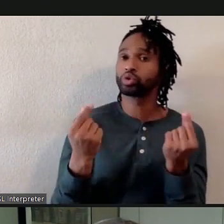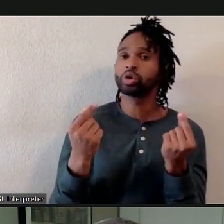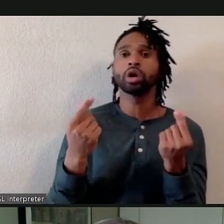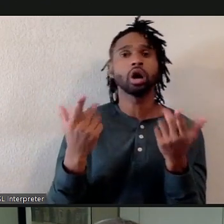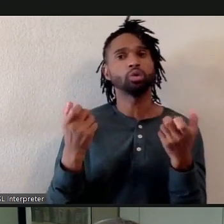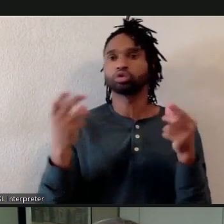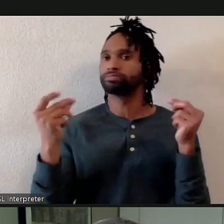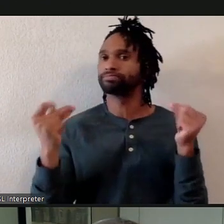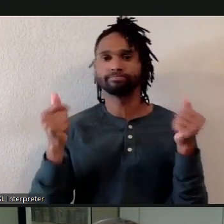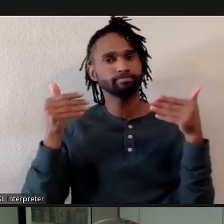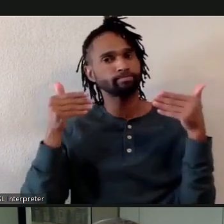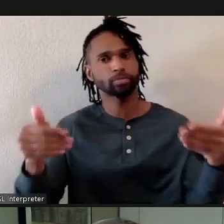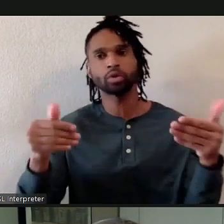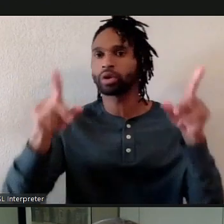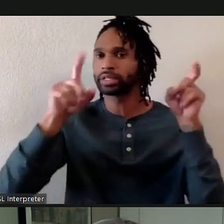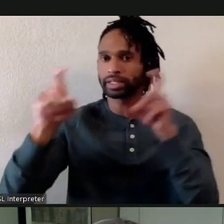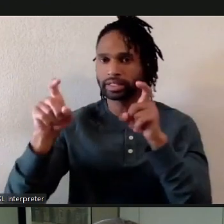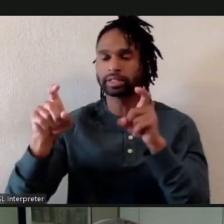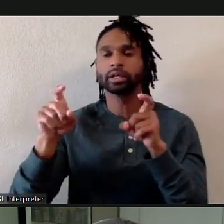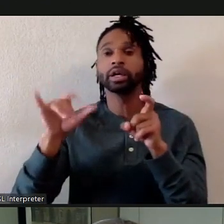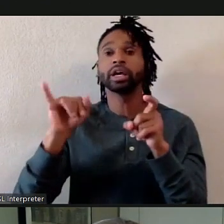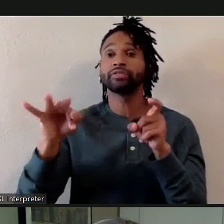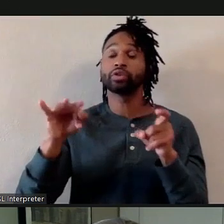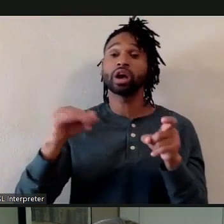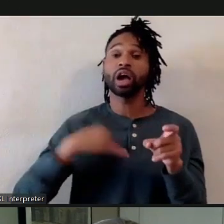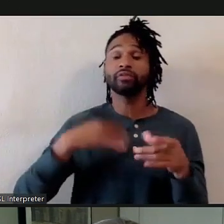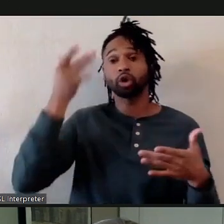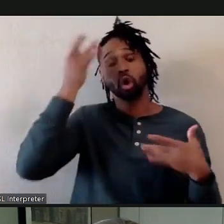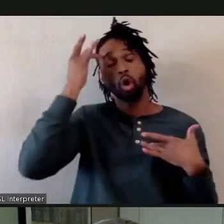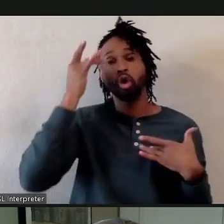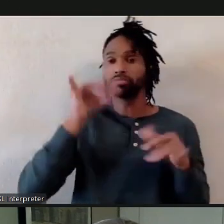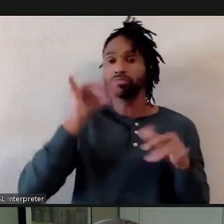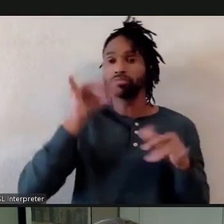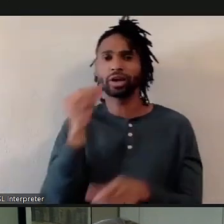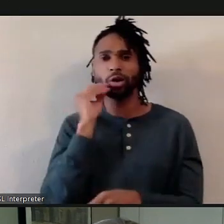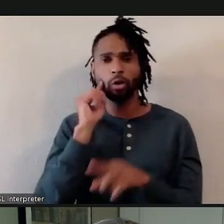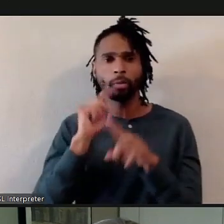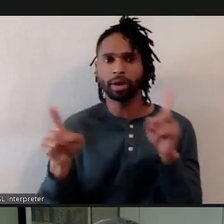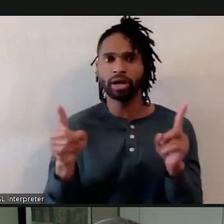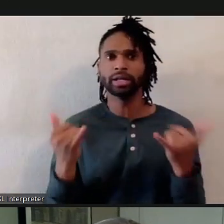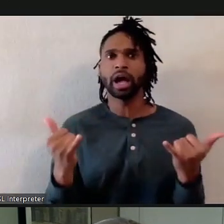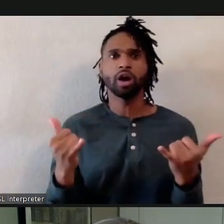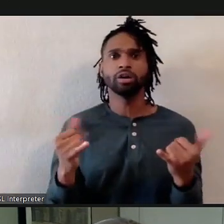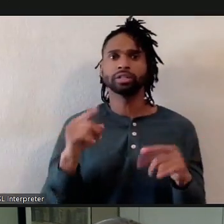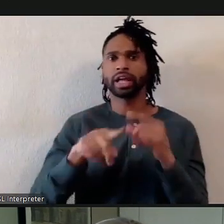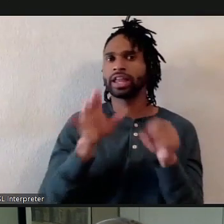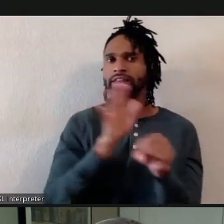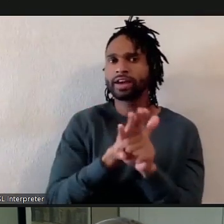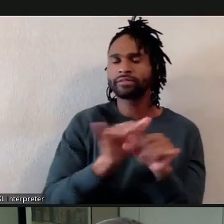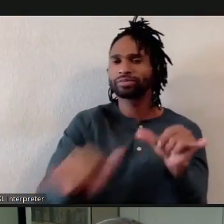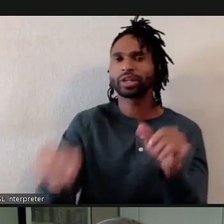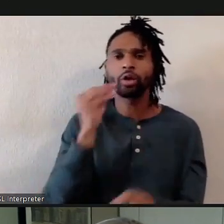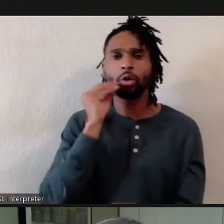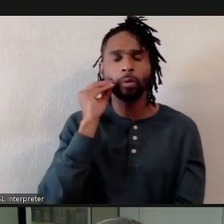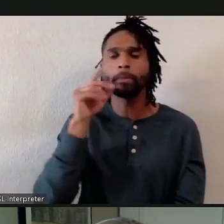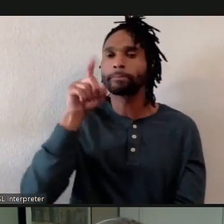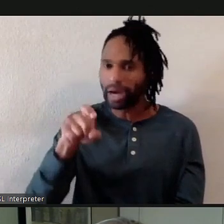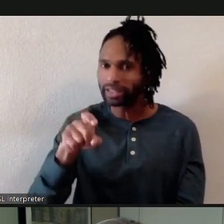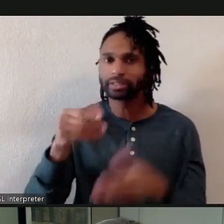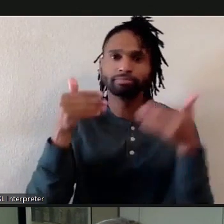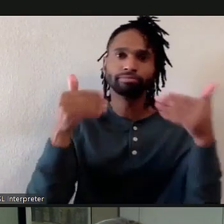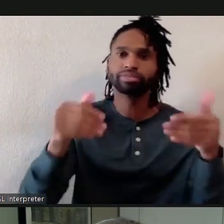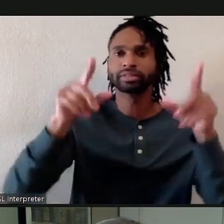tested. In times past, if you had a cold, you'd stay home, but now it's not enough to stay home. You must also be tested. Next